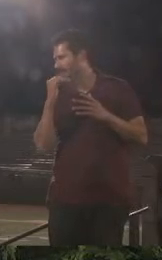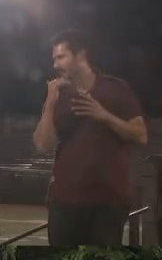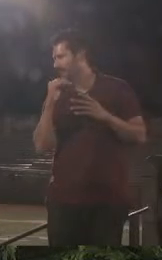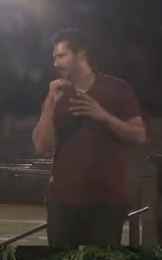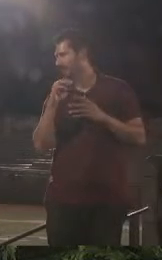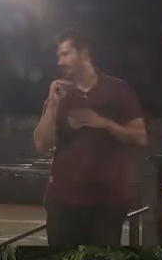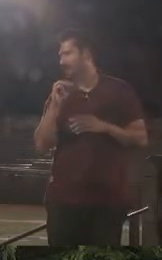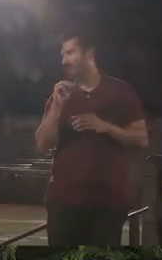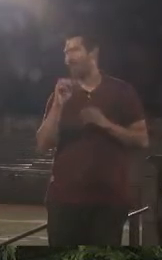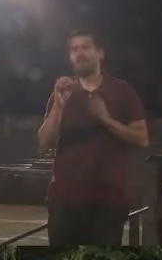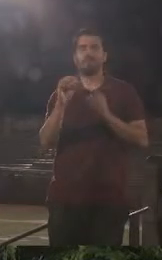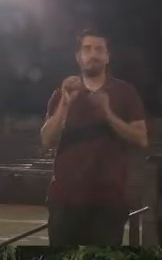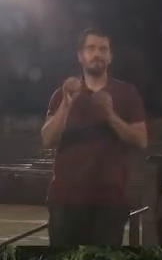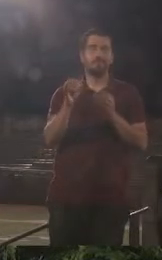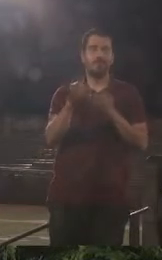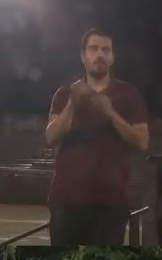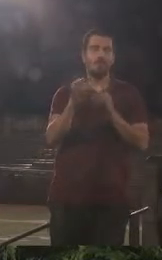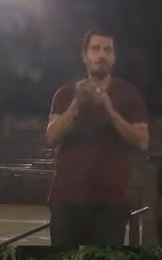Antonio.